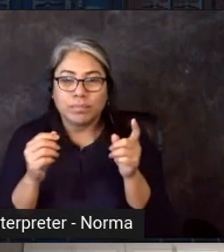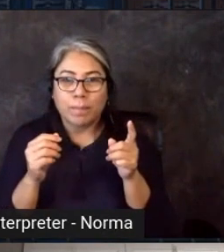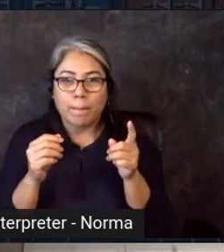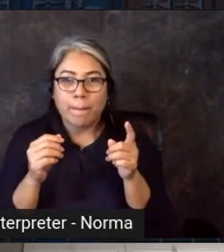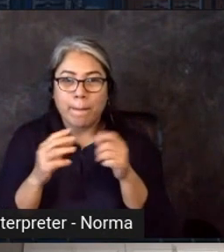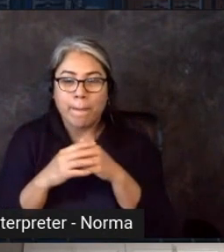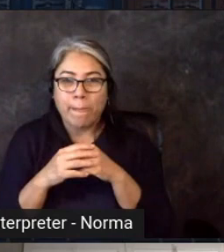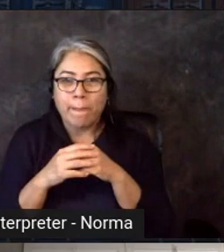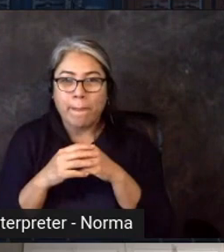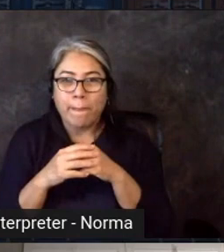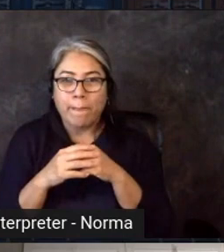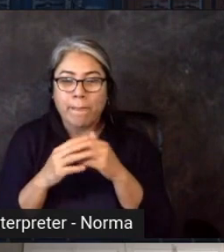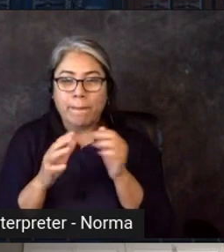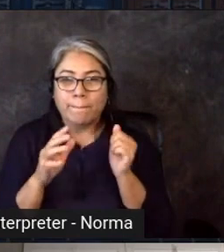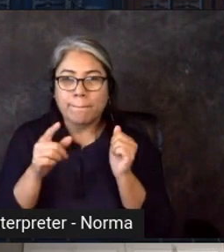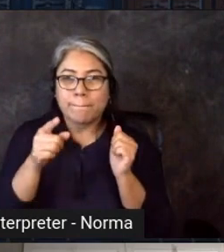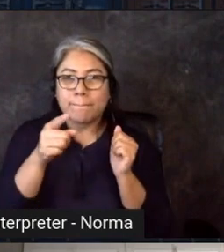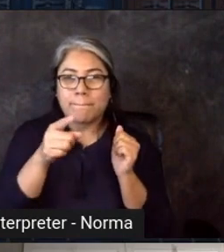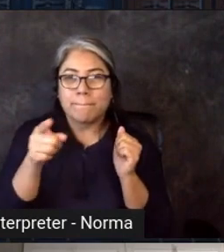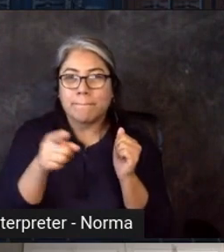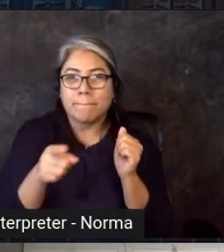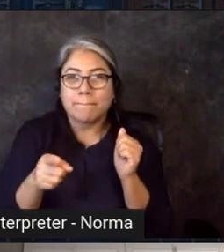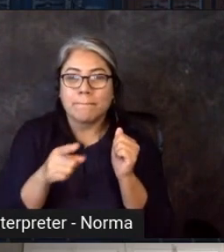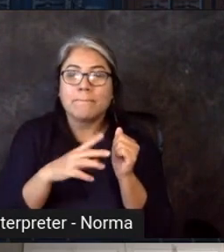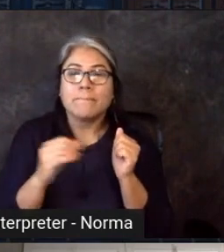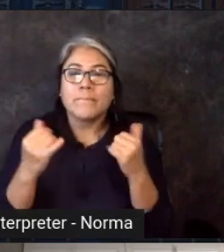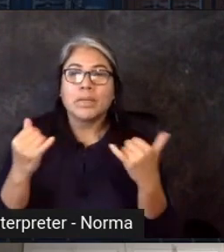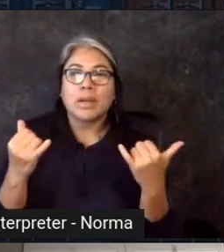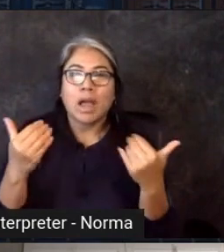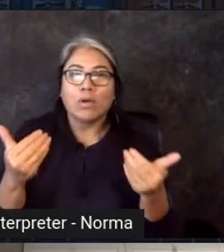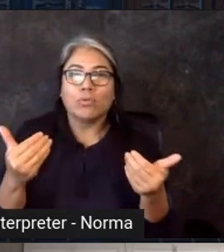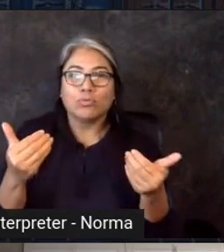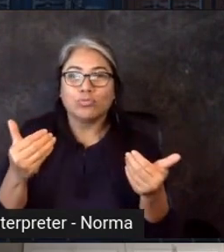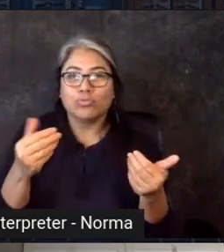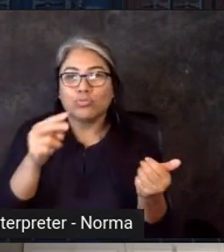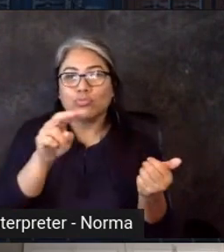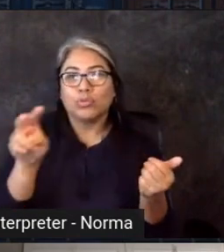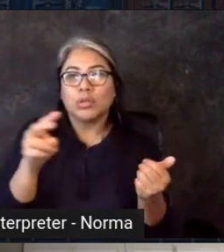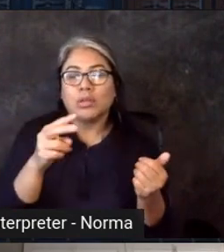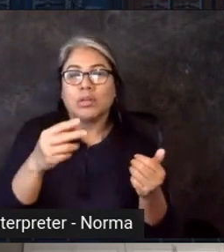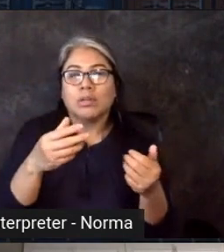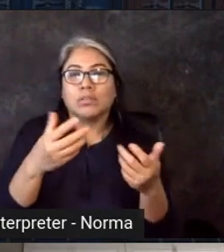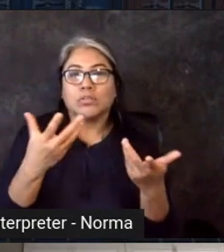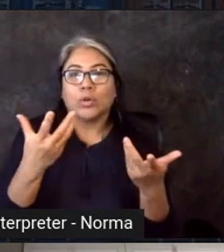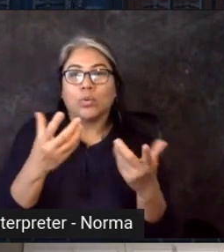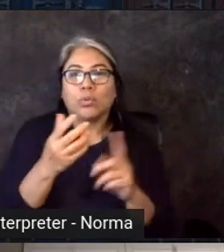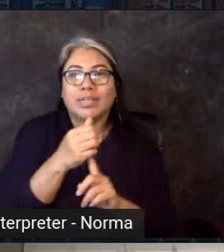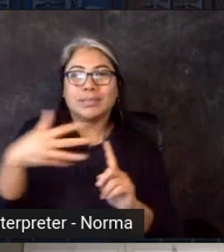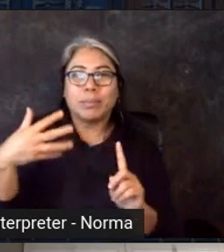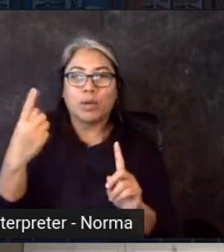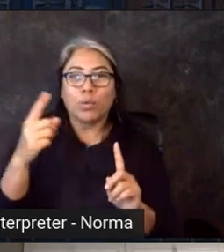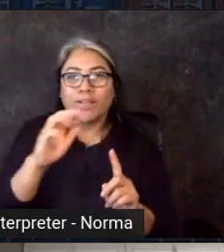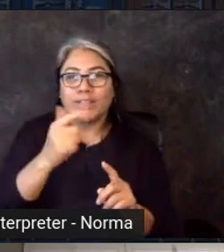pods here. And let's take a look and just expand one of these log groups.